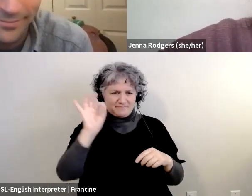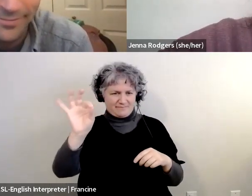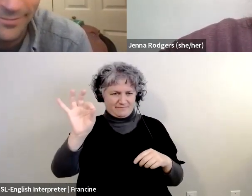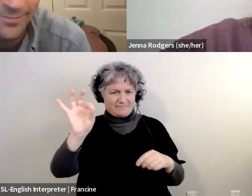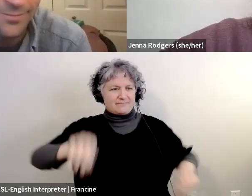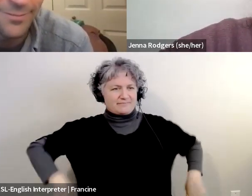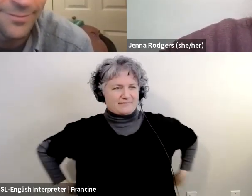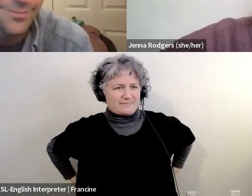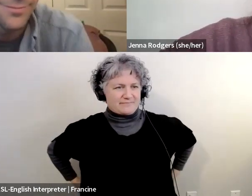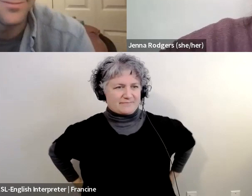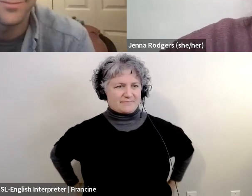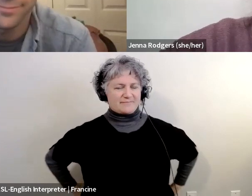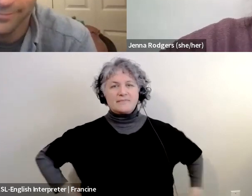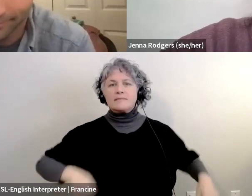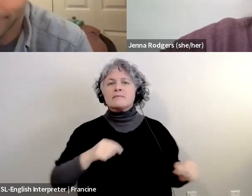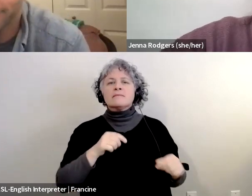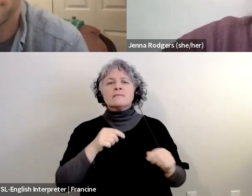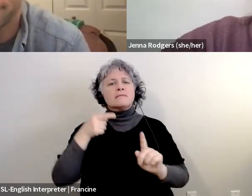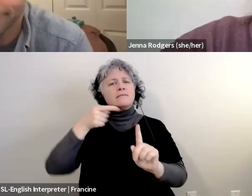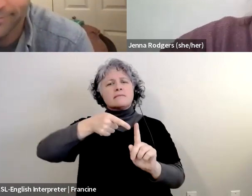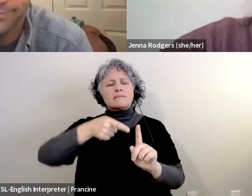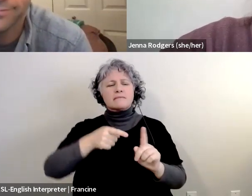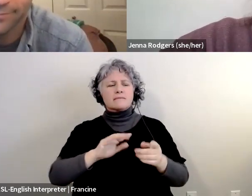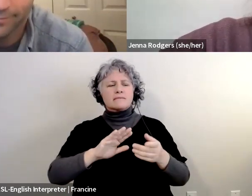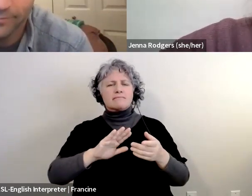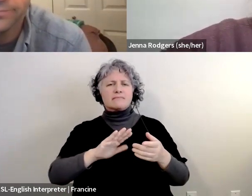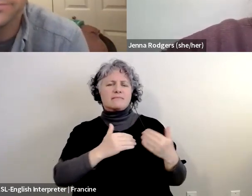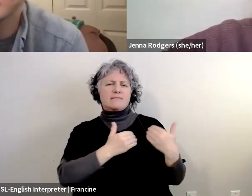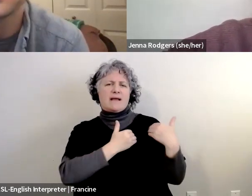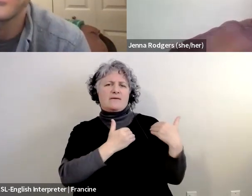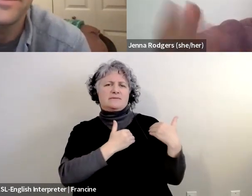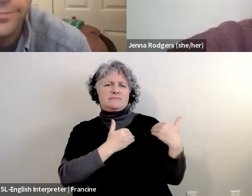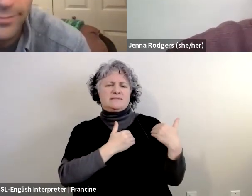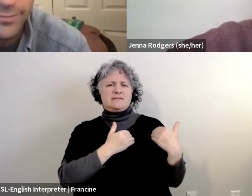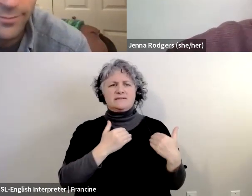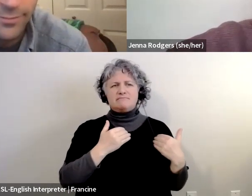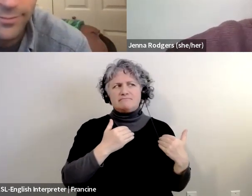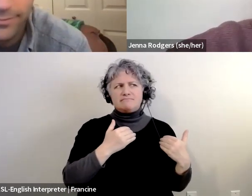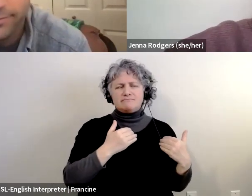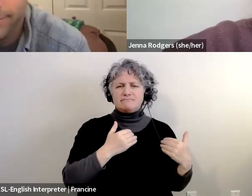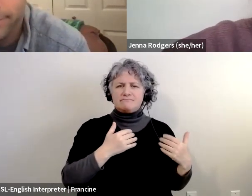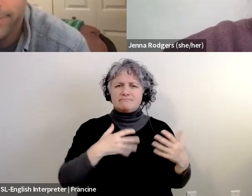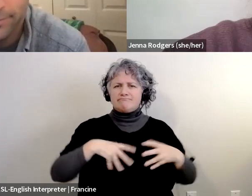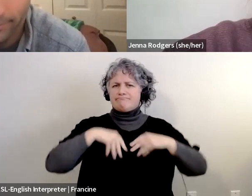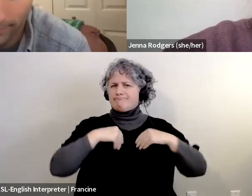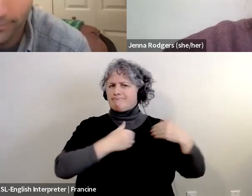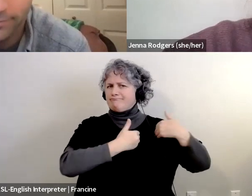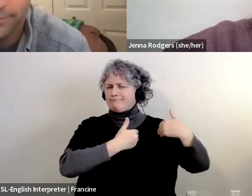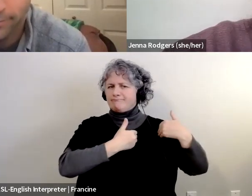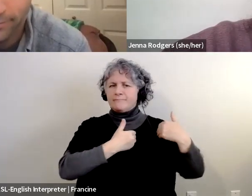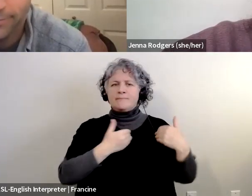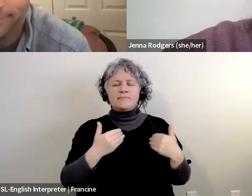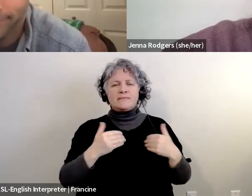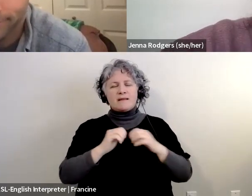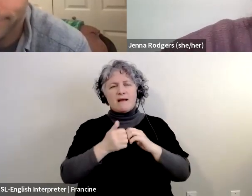it. It's about accountability. So the key to contributing to accountable environments is learning how to intervene in a way that fits your comfort level.